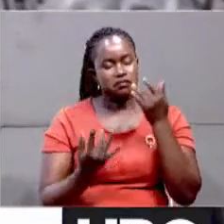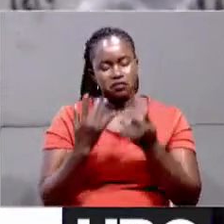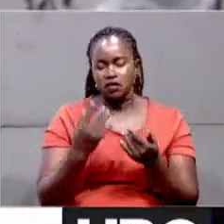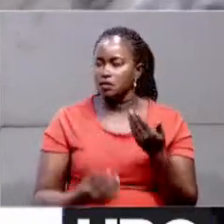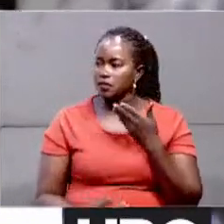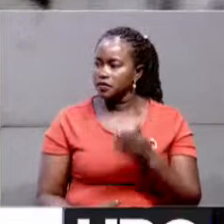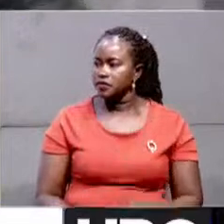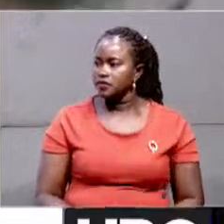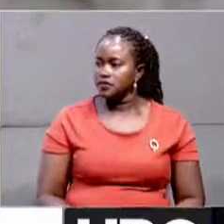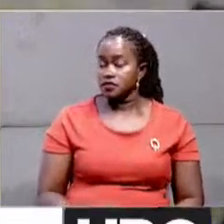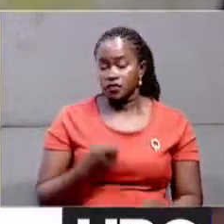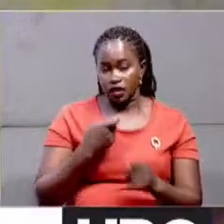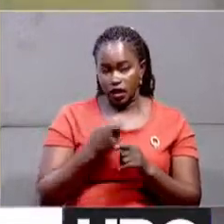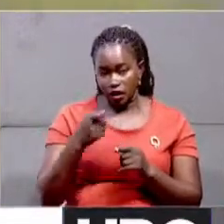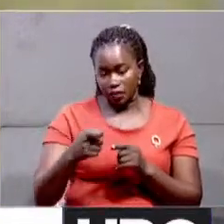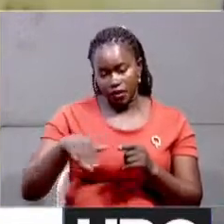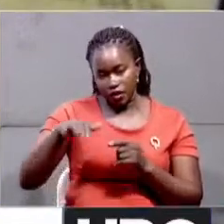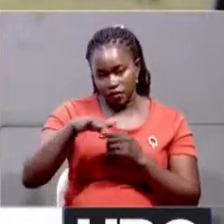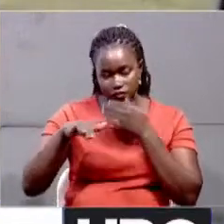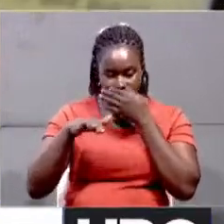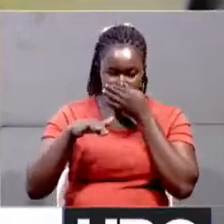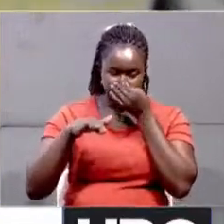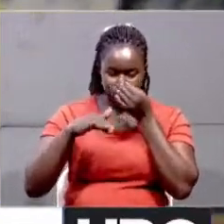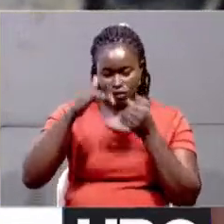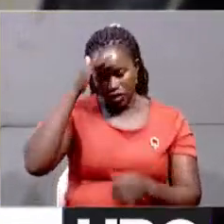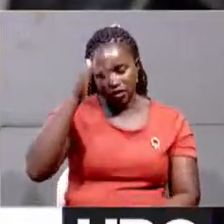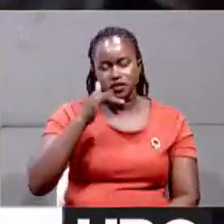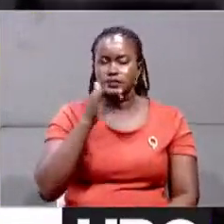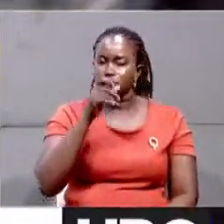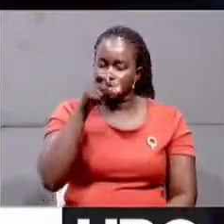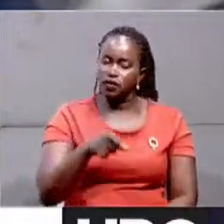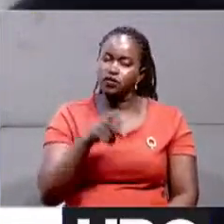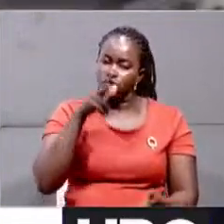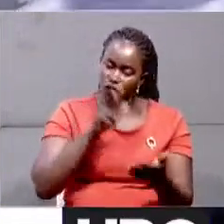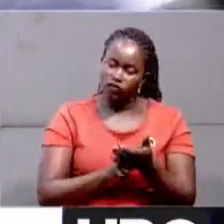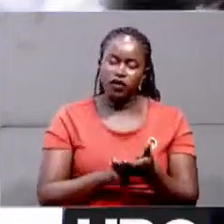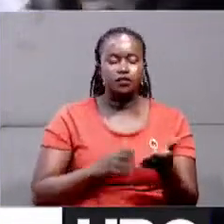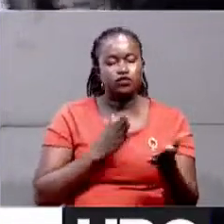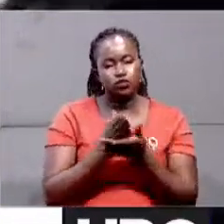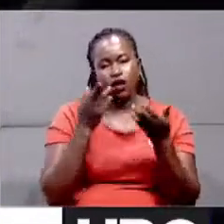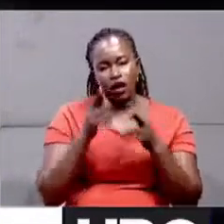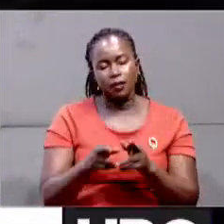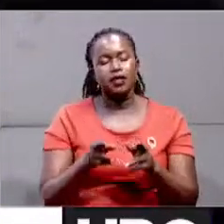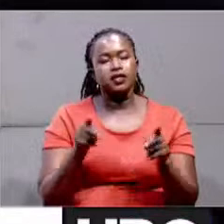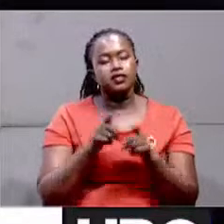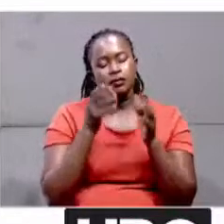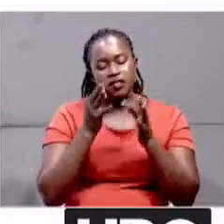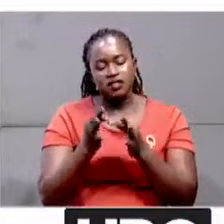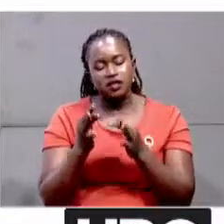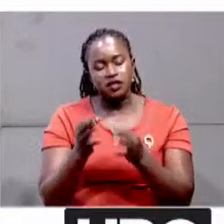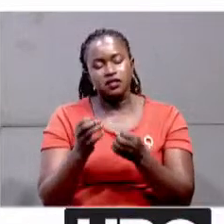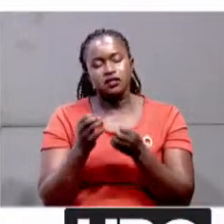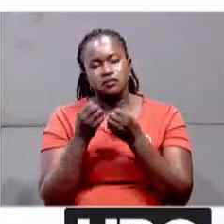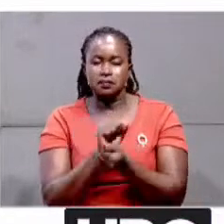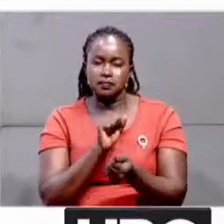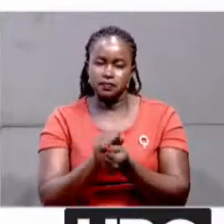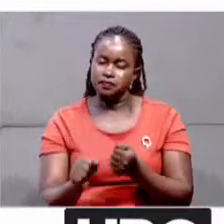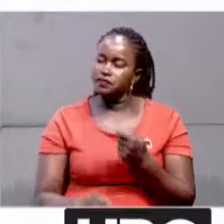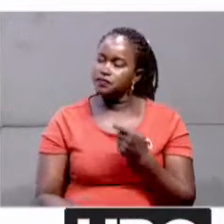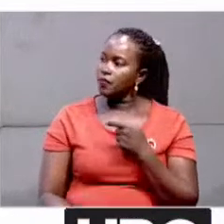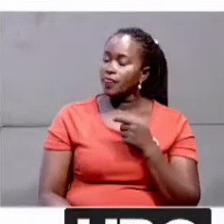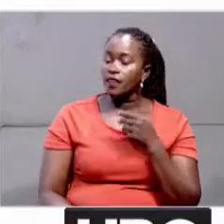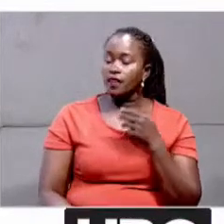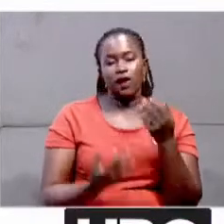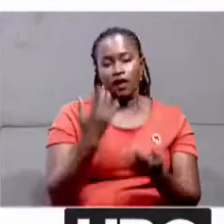Kampala Metropolitan Police spokesman Patrick Onyango confirmed the tragedy that destroyed lots of items. Fire also